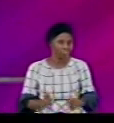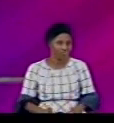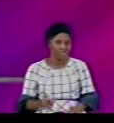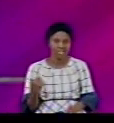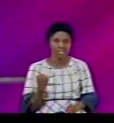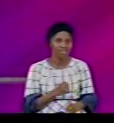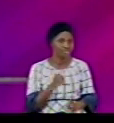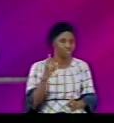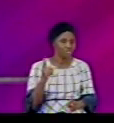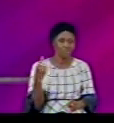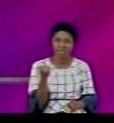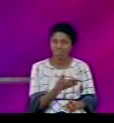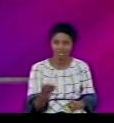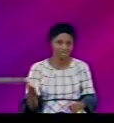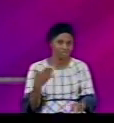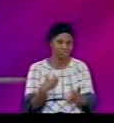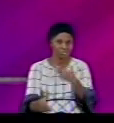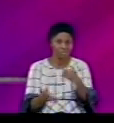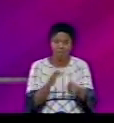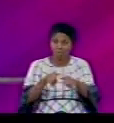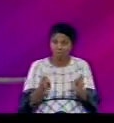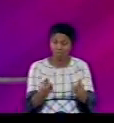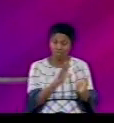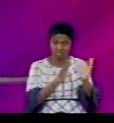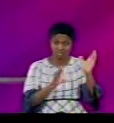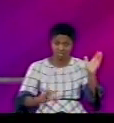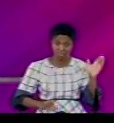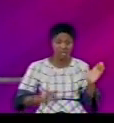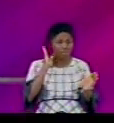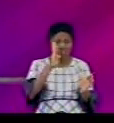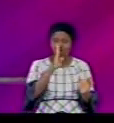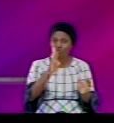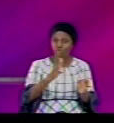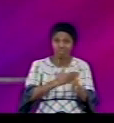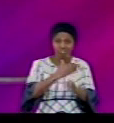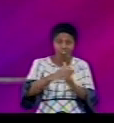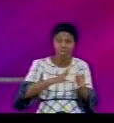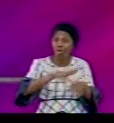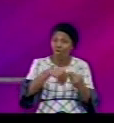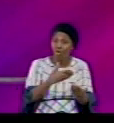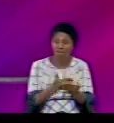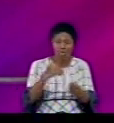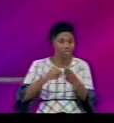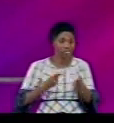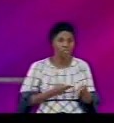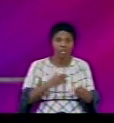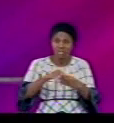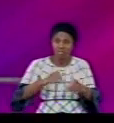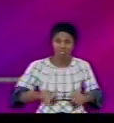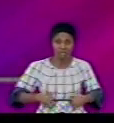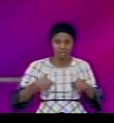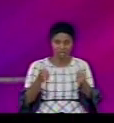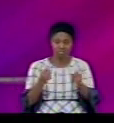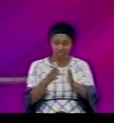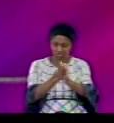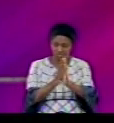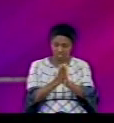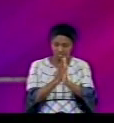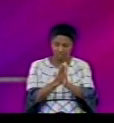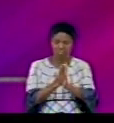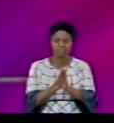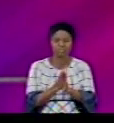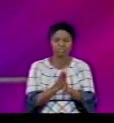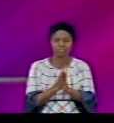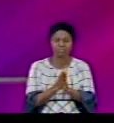anything whatsoever, but Christ will be all in our lives. Let's commit ourselves unto the